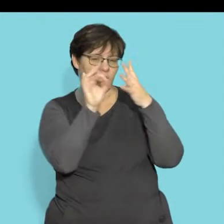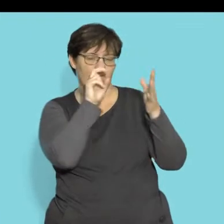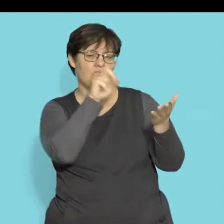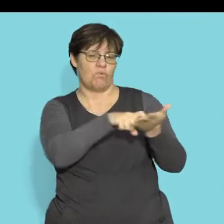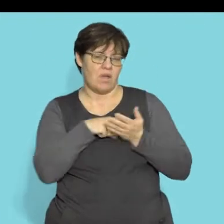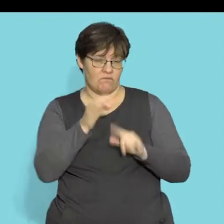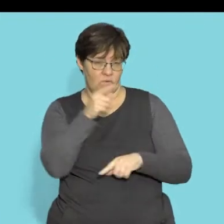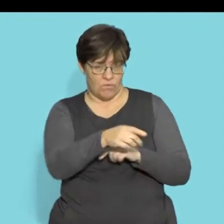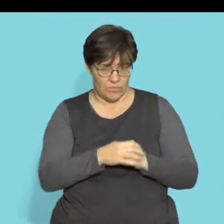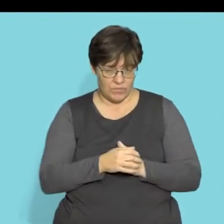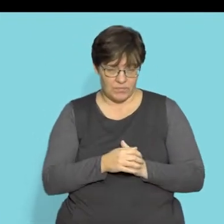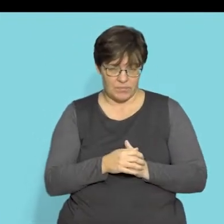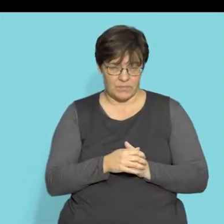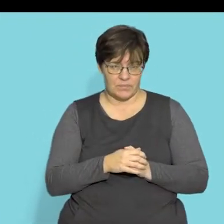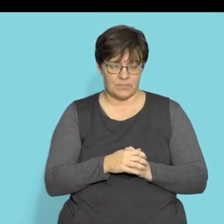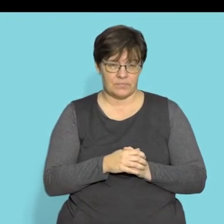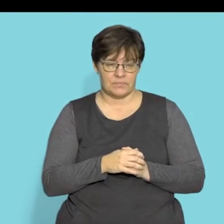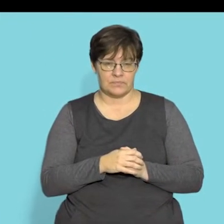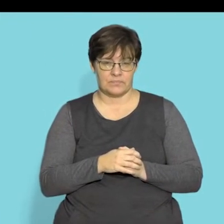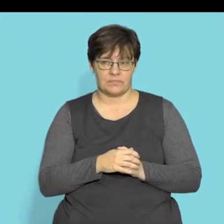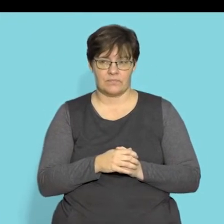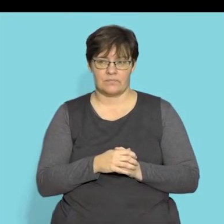is required on this topic.